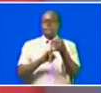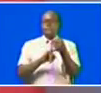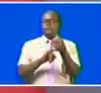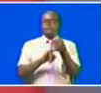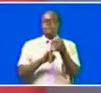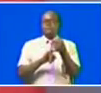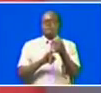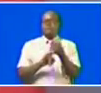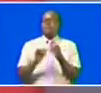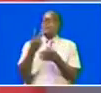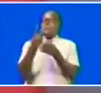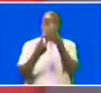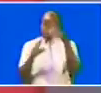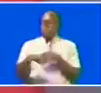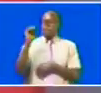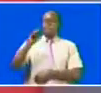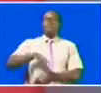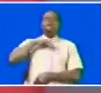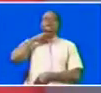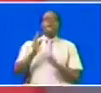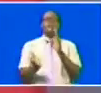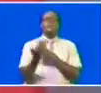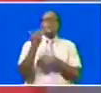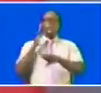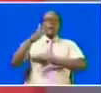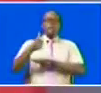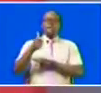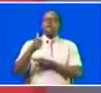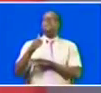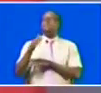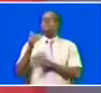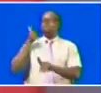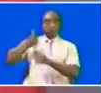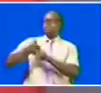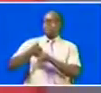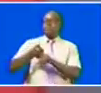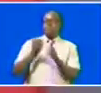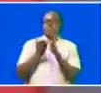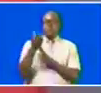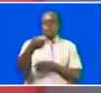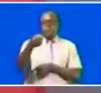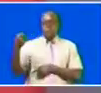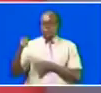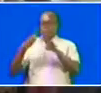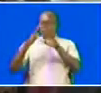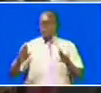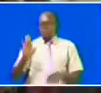constituency. The couple were found dead in the morning after attackers gained entry through a window of their house.